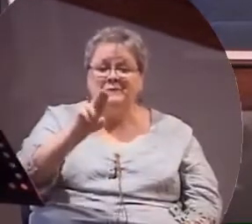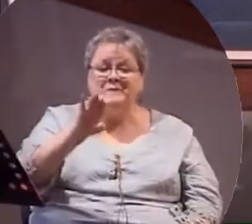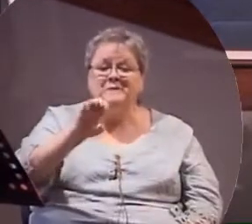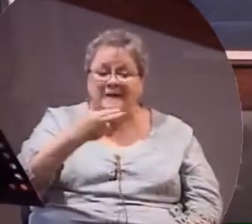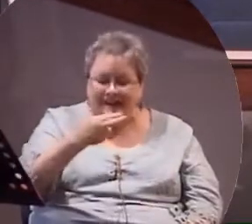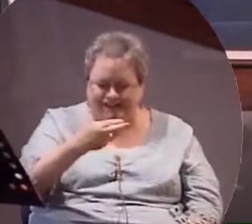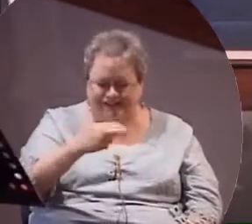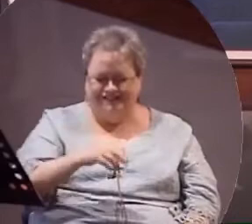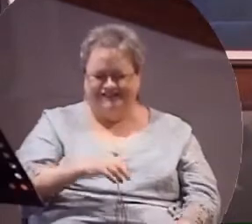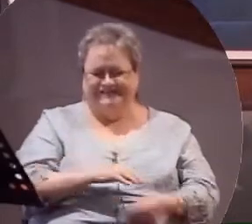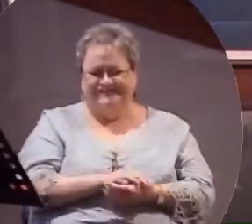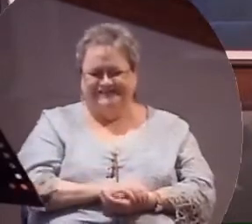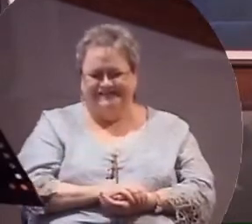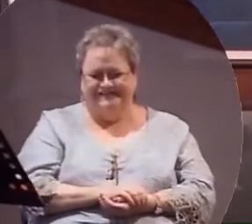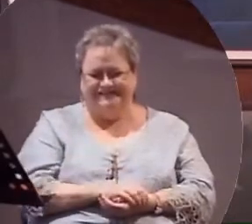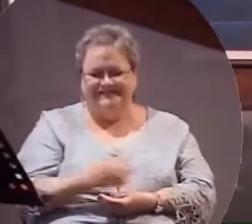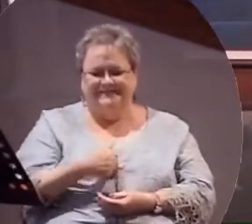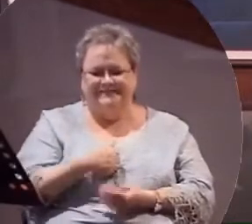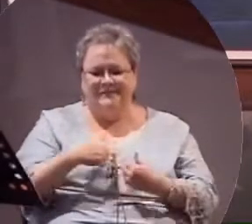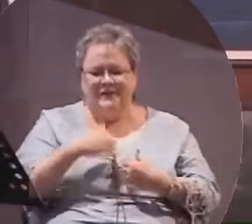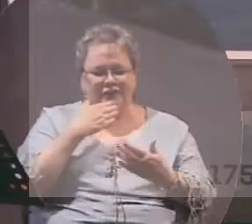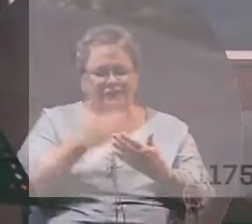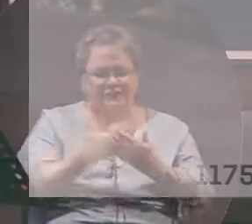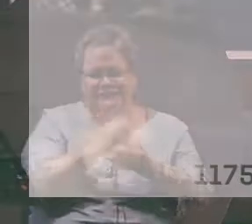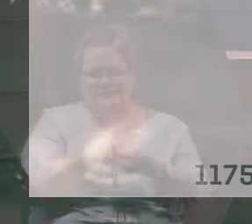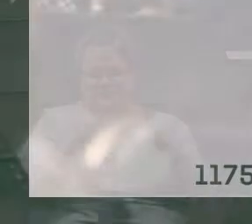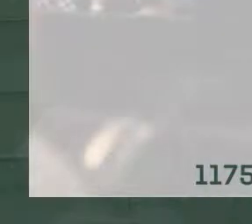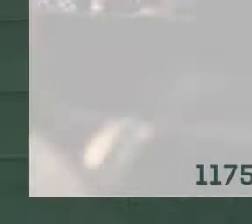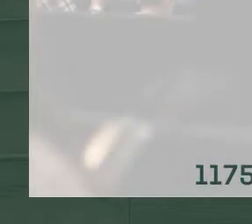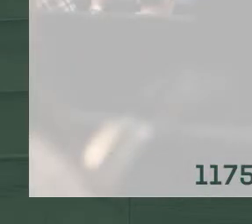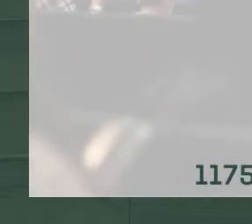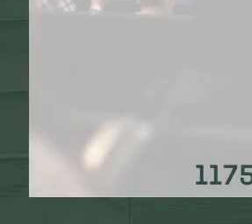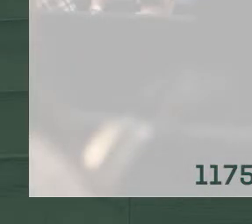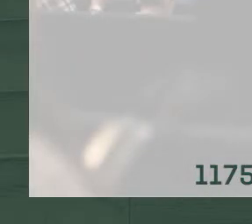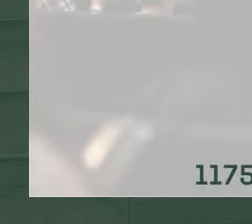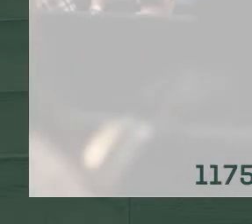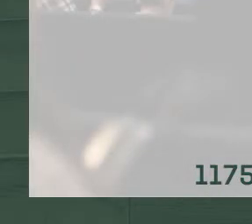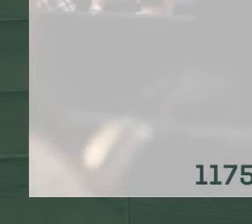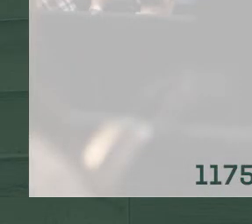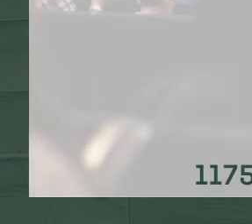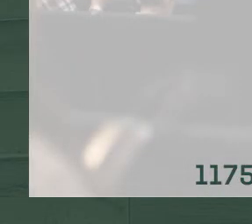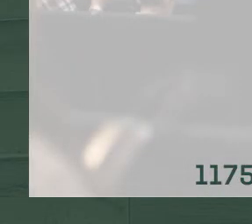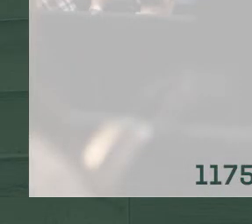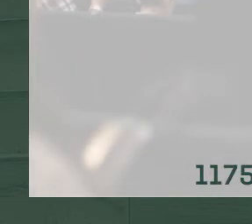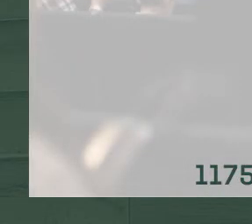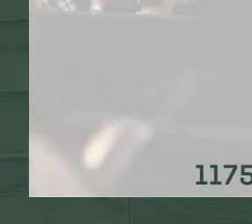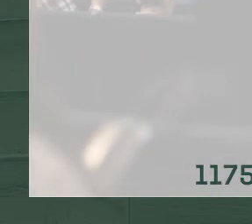good Savior that we have. Let's pray. Father, thank You. Thank You for old brother Such.